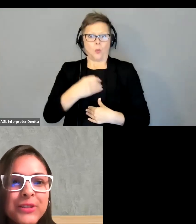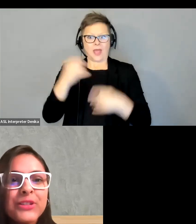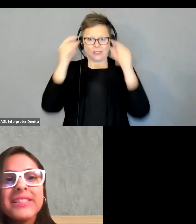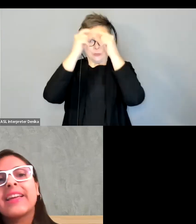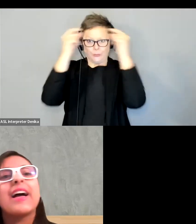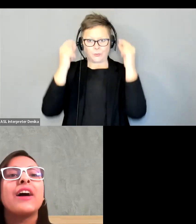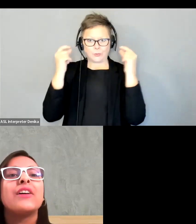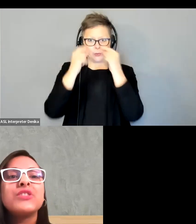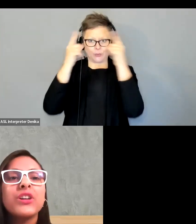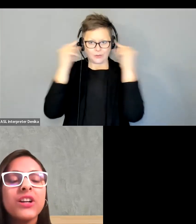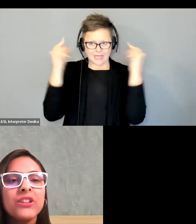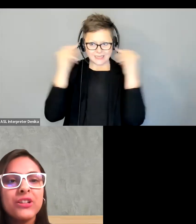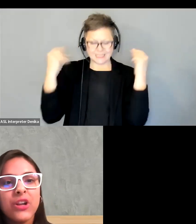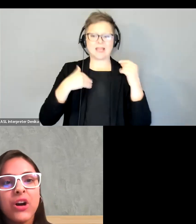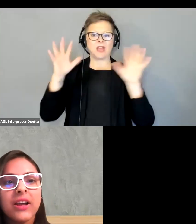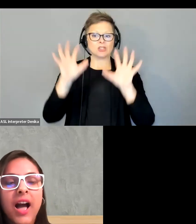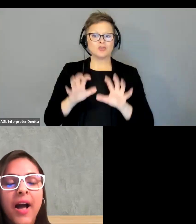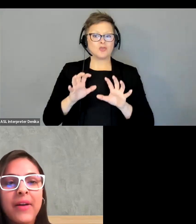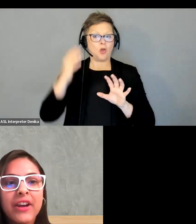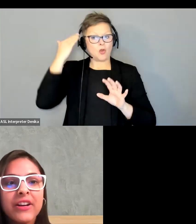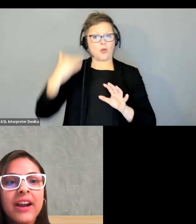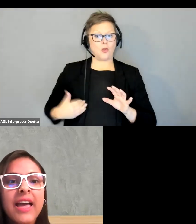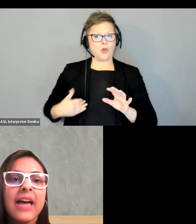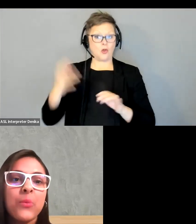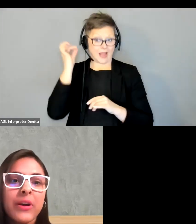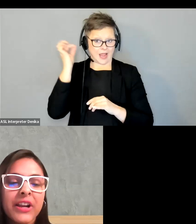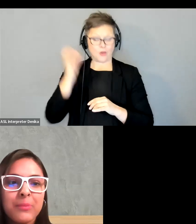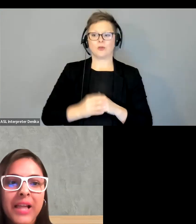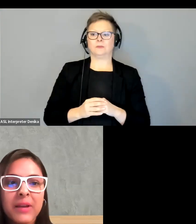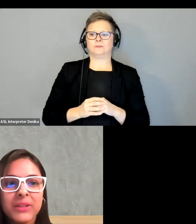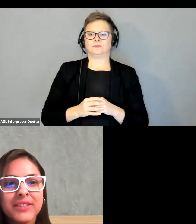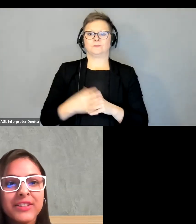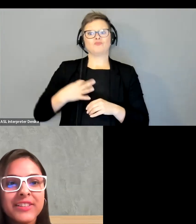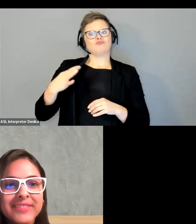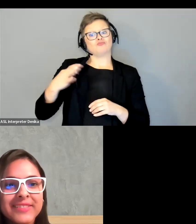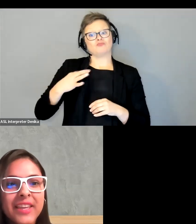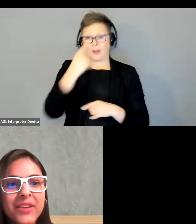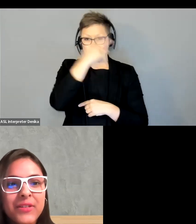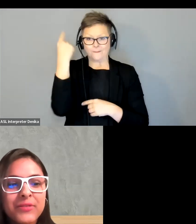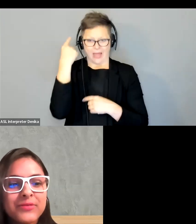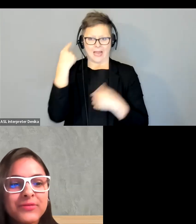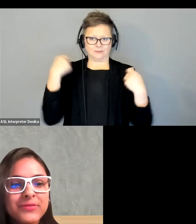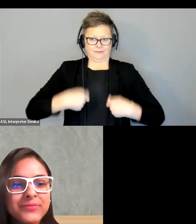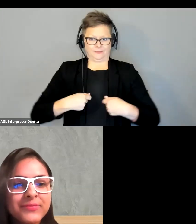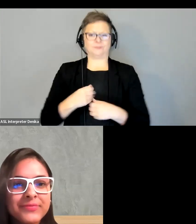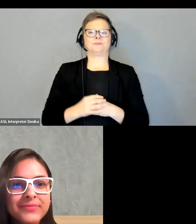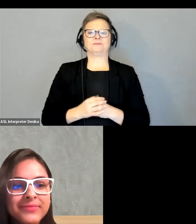white spectacles, and I have dark colored long hair, and I'm wearing a black blazer. Thank